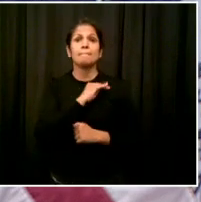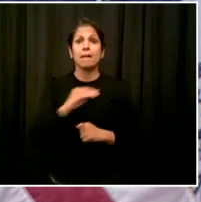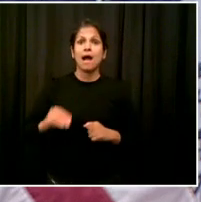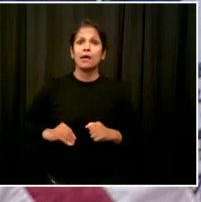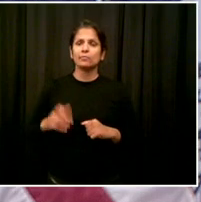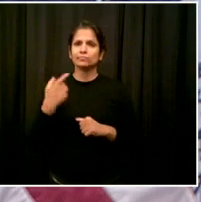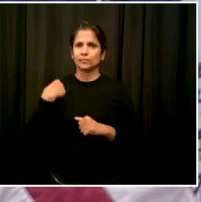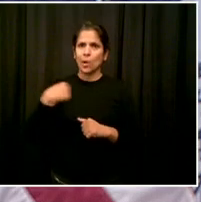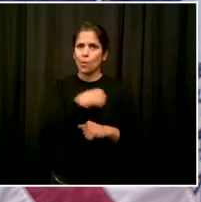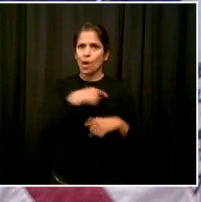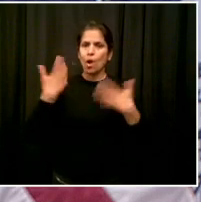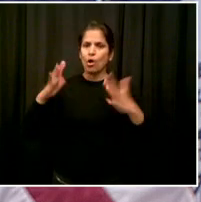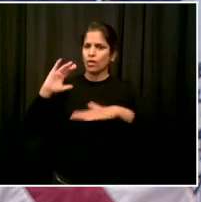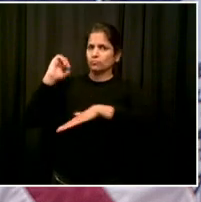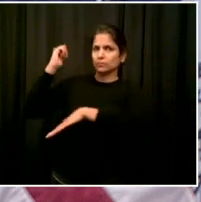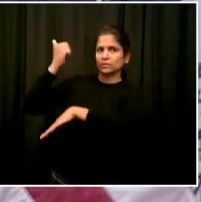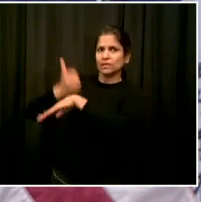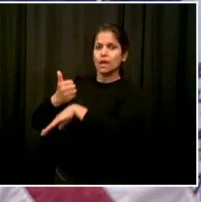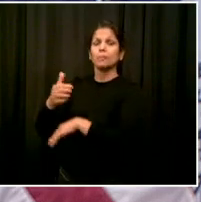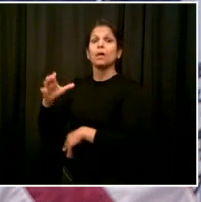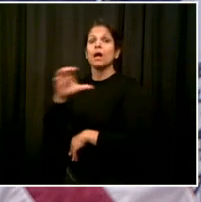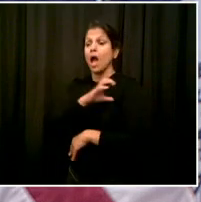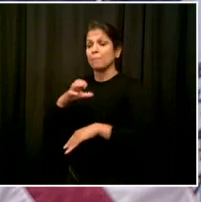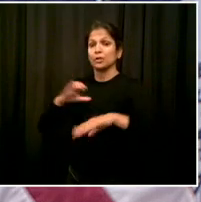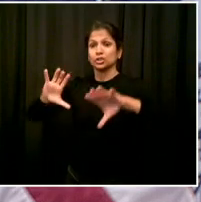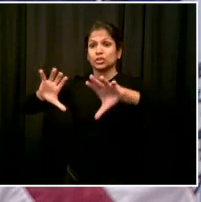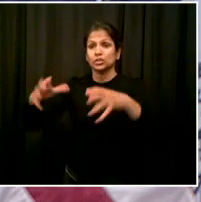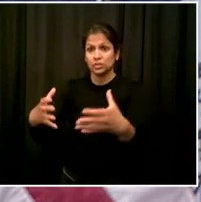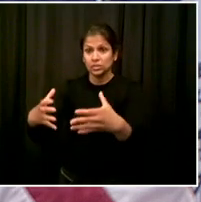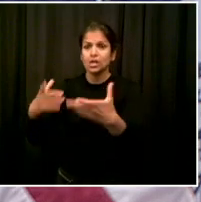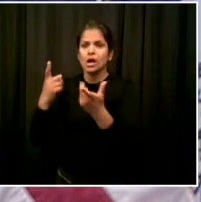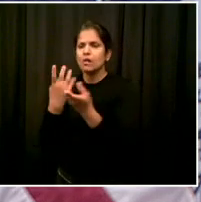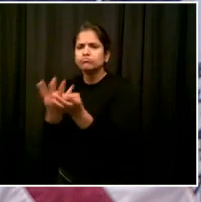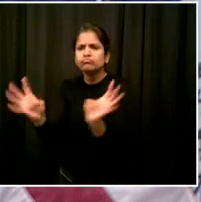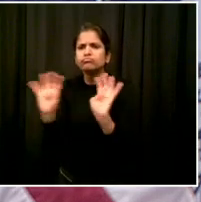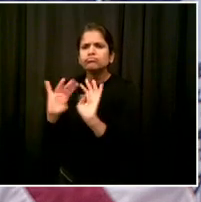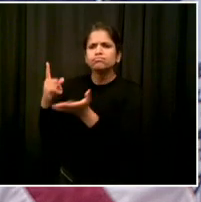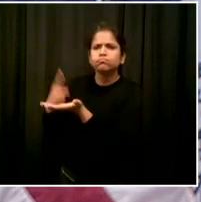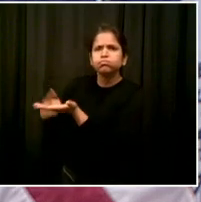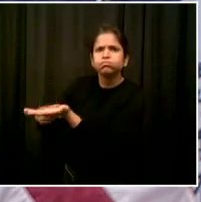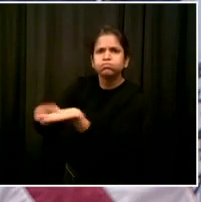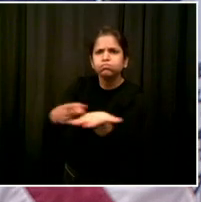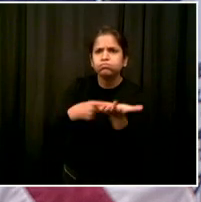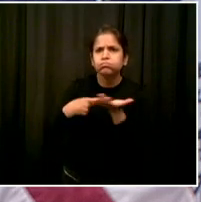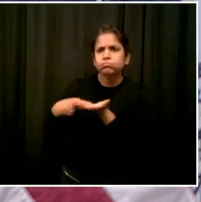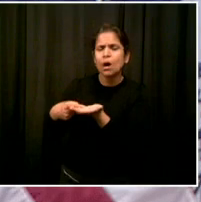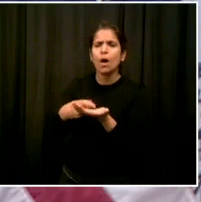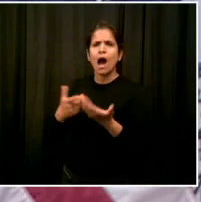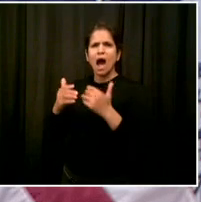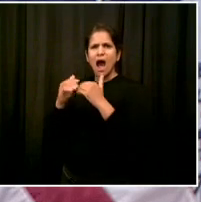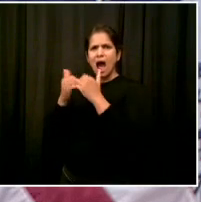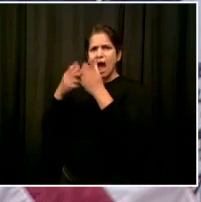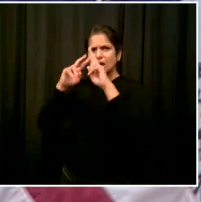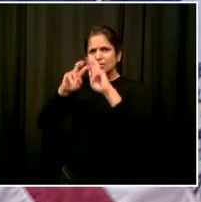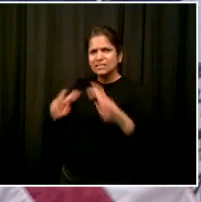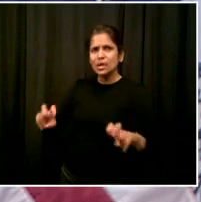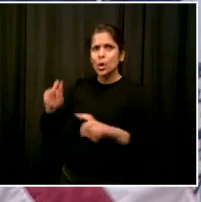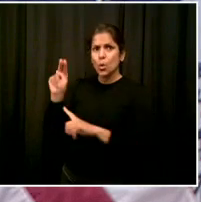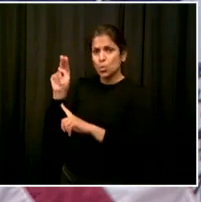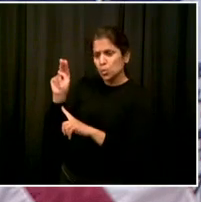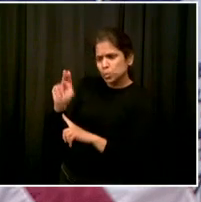going to consider Gracie Mansion, it's going to consider everything associated with the city of New York, the government of New York, and figure out